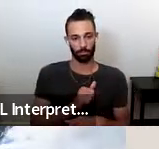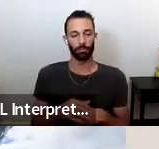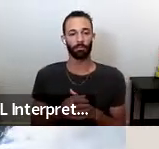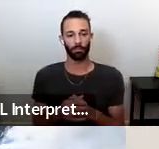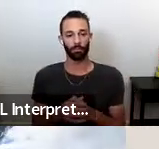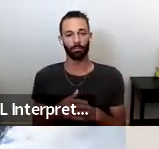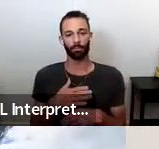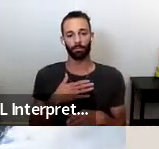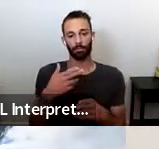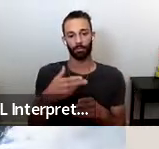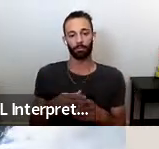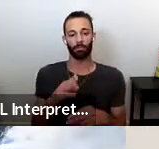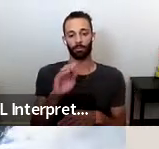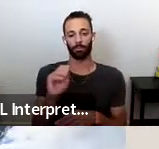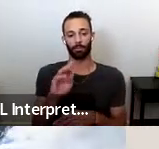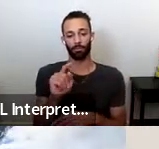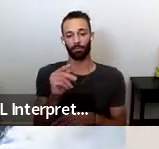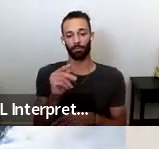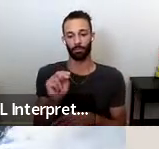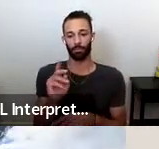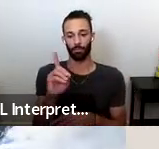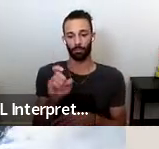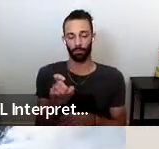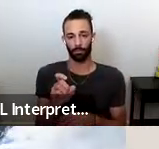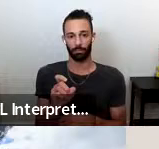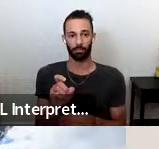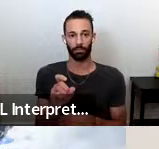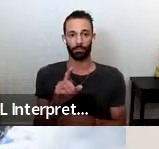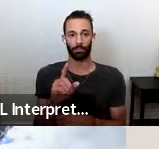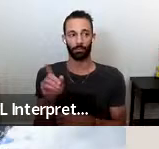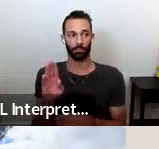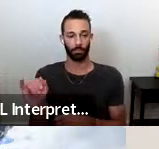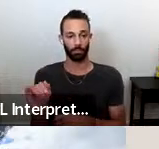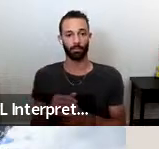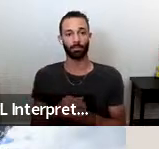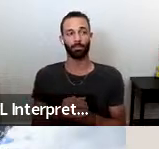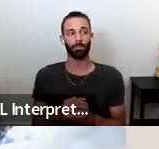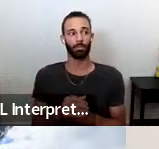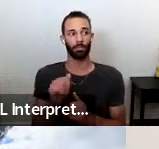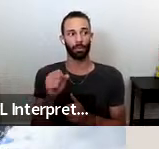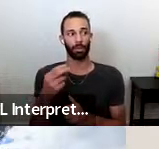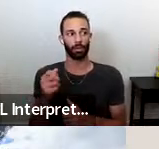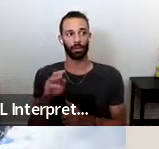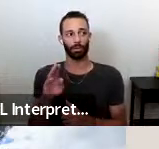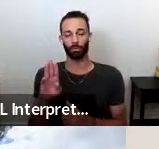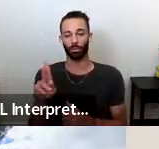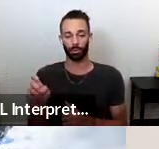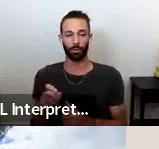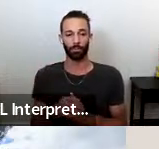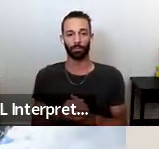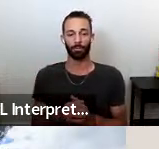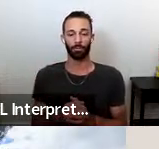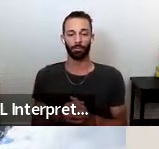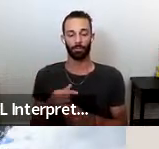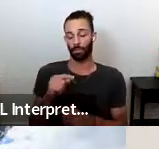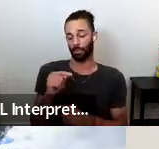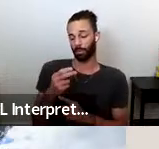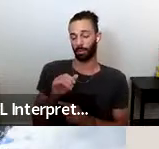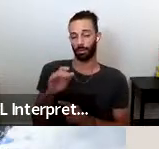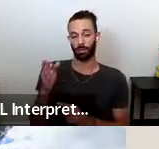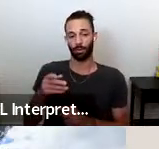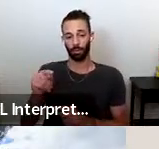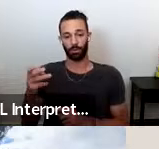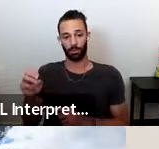My name is Babatunde Zabi Ajibuke. My pronouns are they, them, and they,